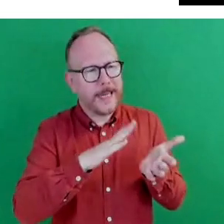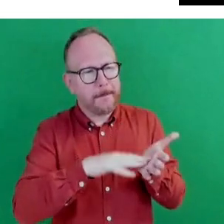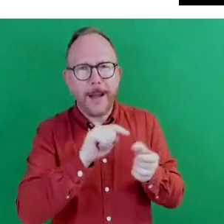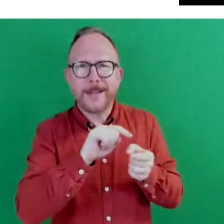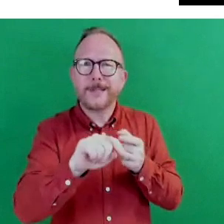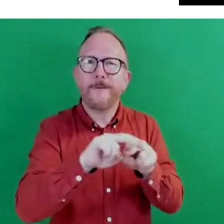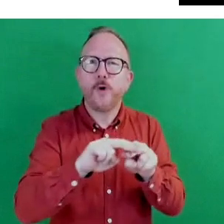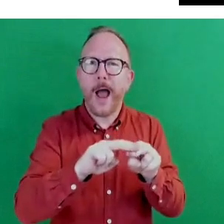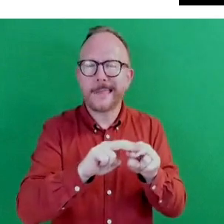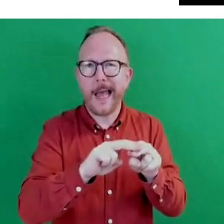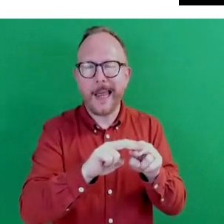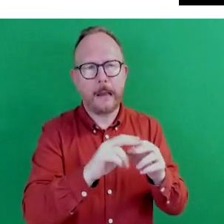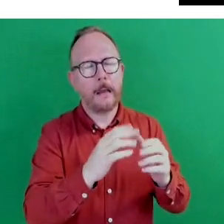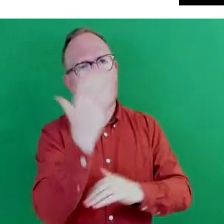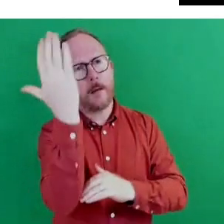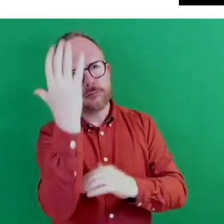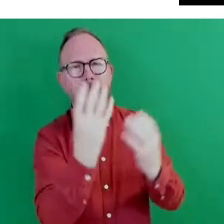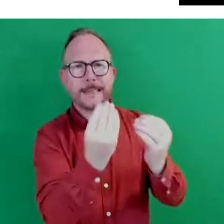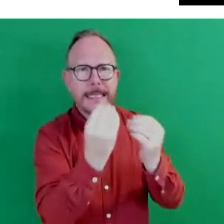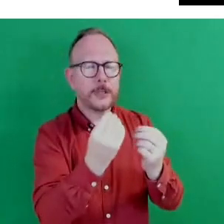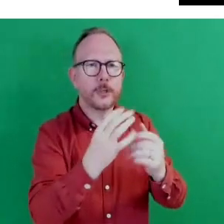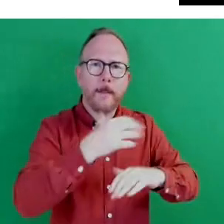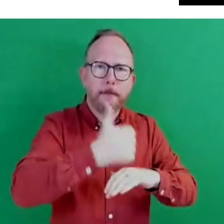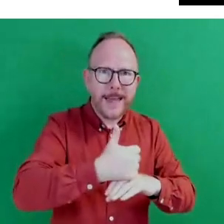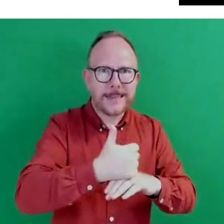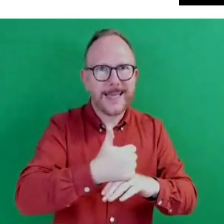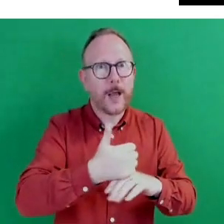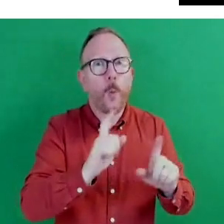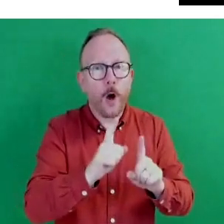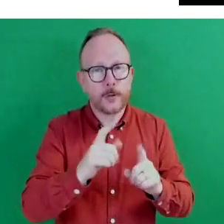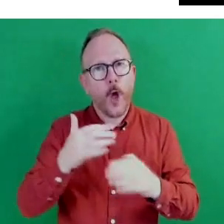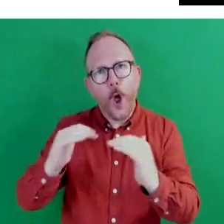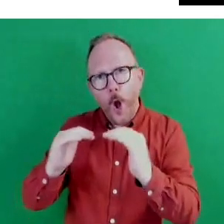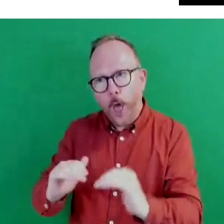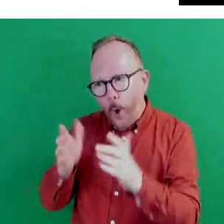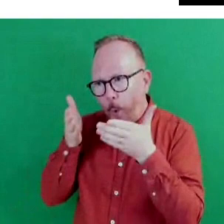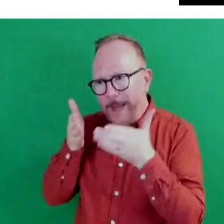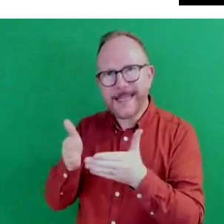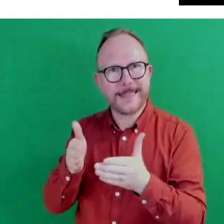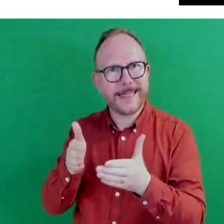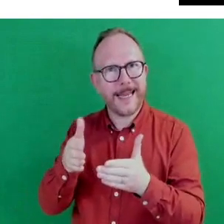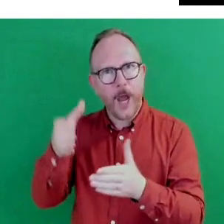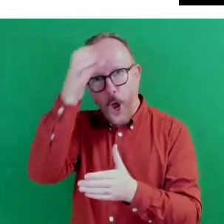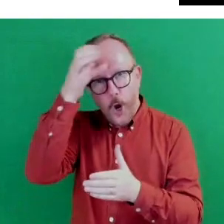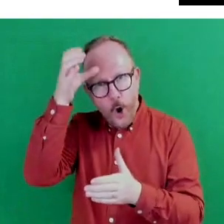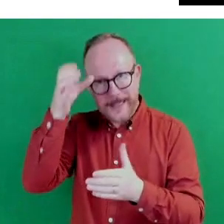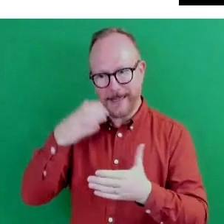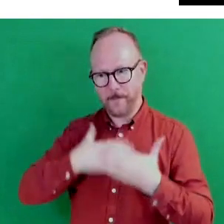bare basics of low intensity cognitive behavioural therapy, and also gives you the groundwork